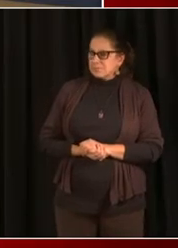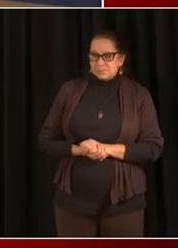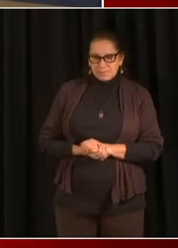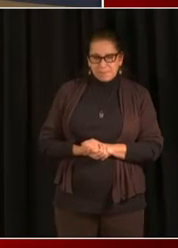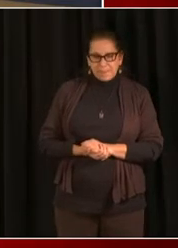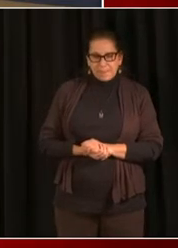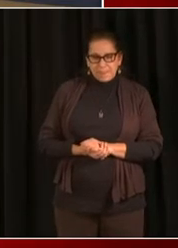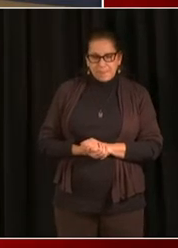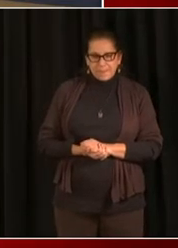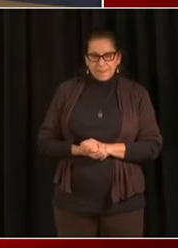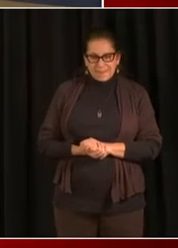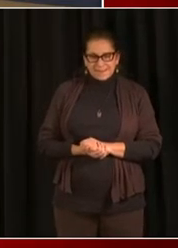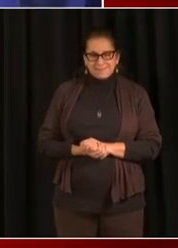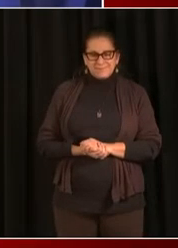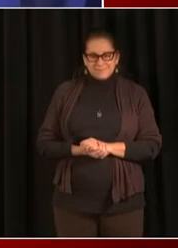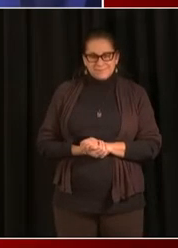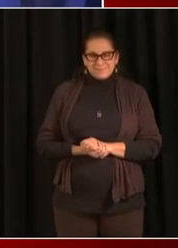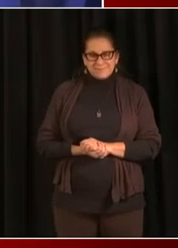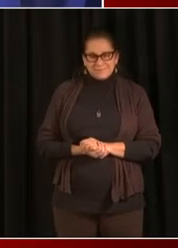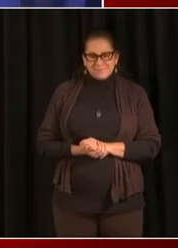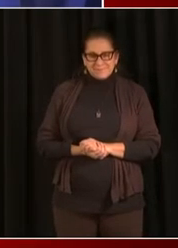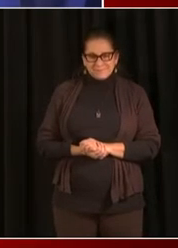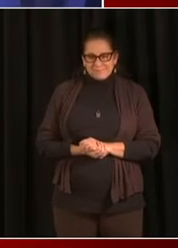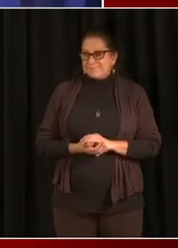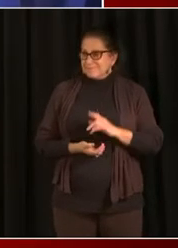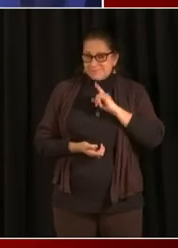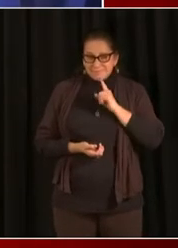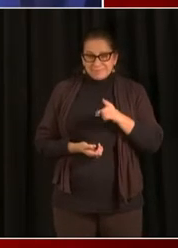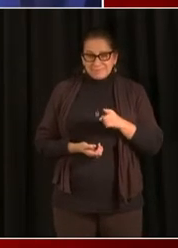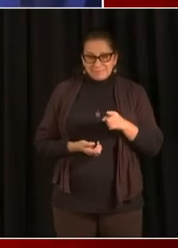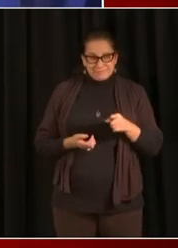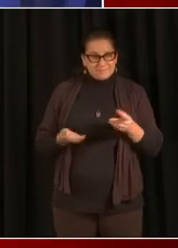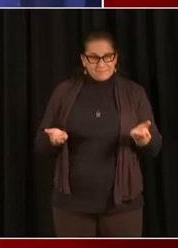a district resident. Yes,